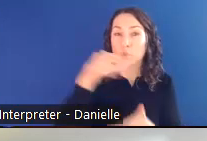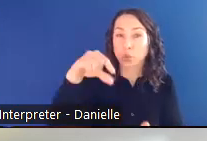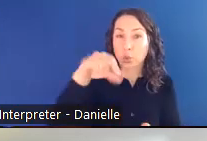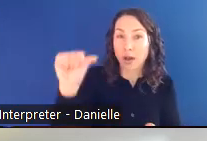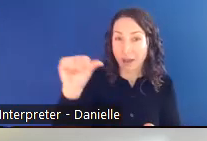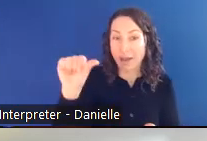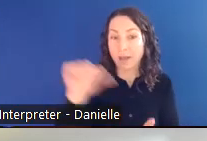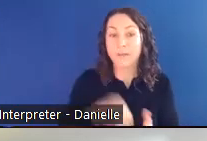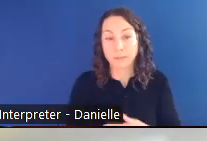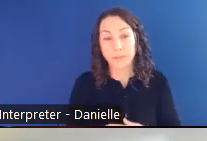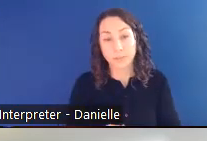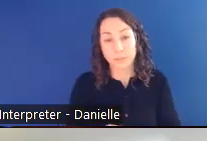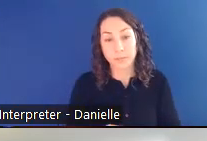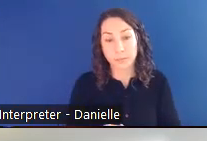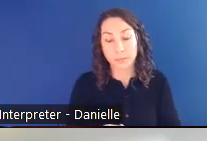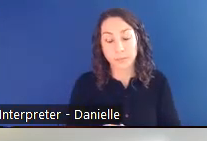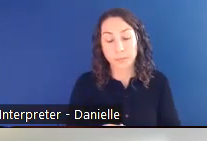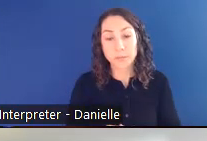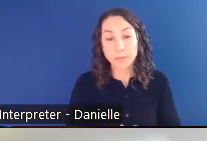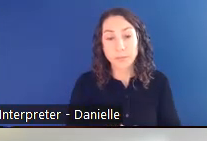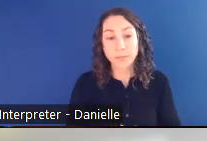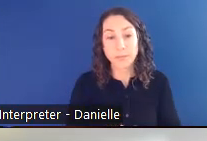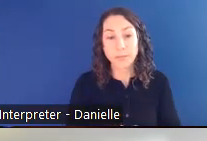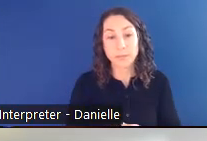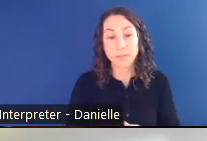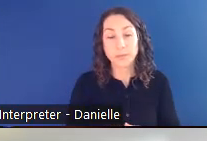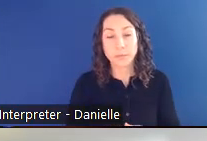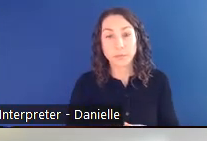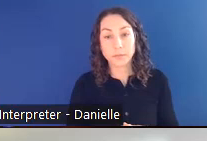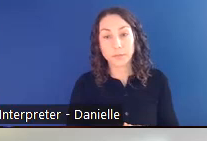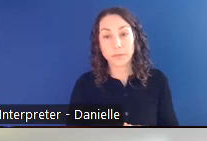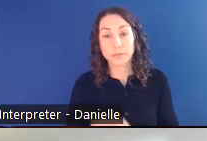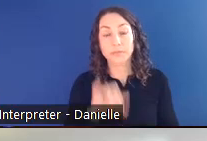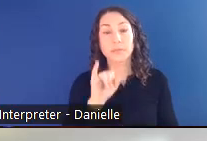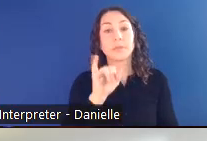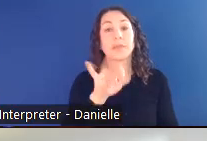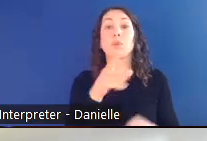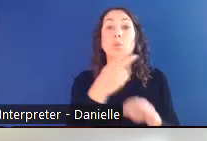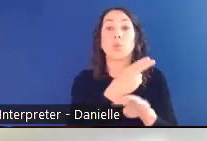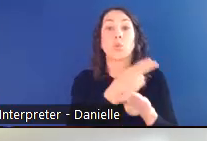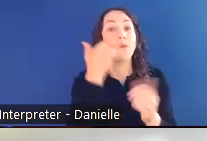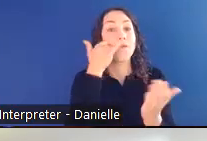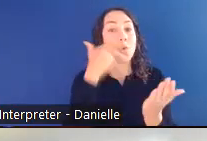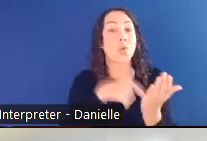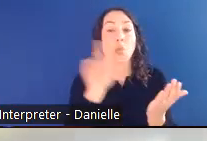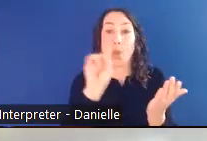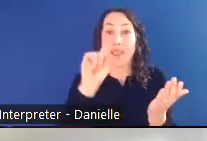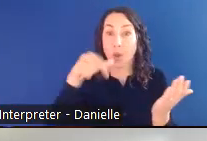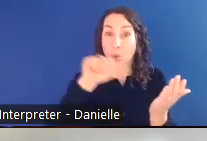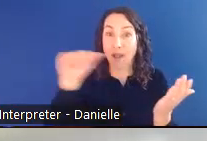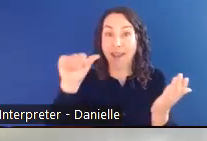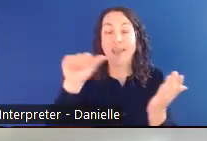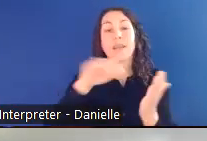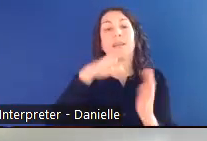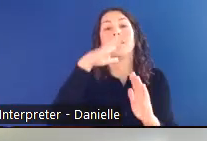please type it into the Q&A feature on the right-hand side of your screen. If you are using a mobile device, the Q&A icon appears on the